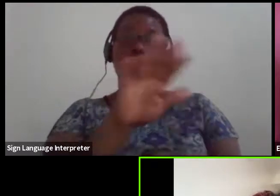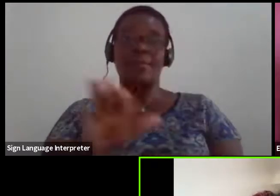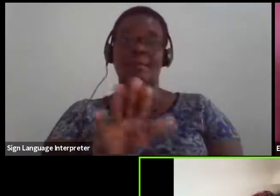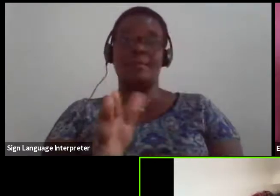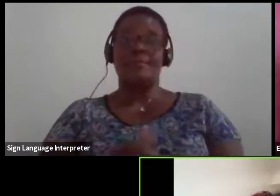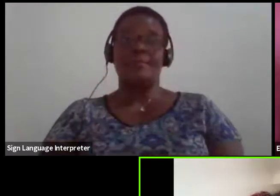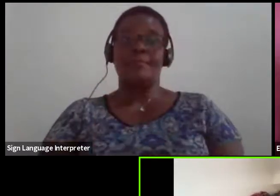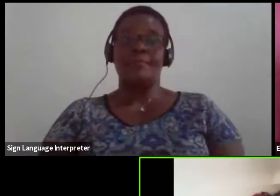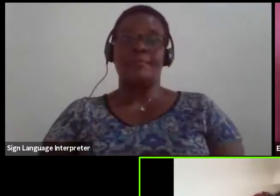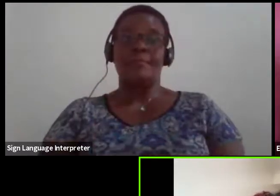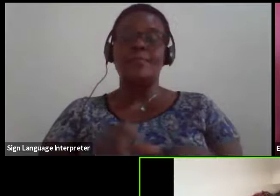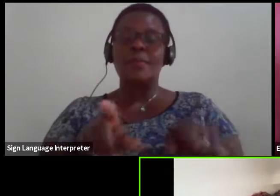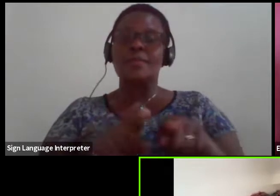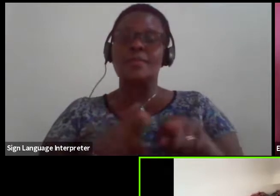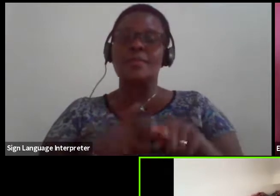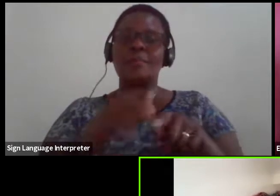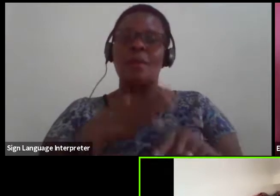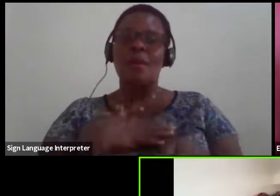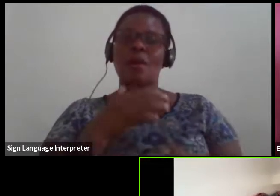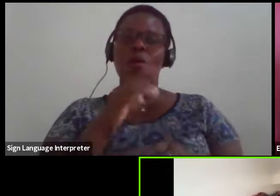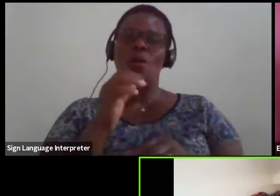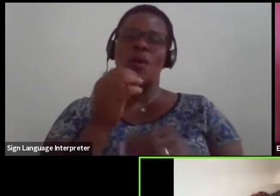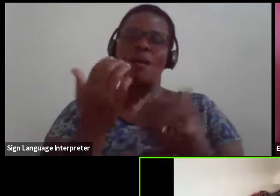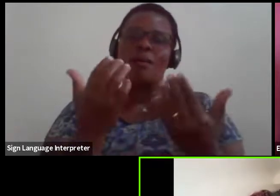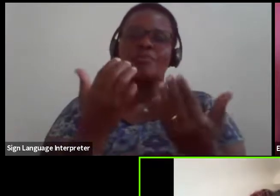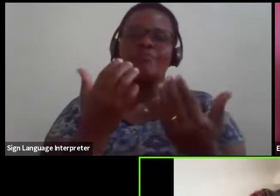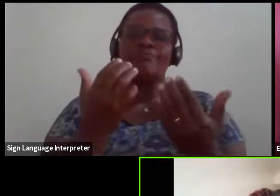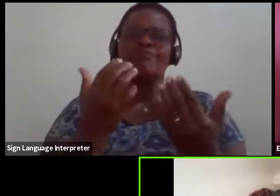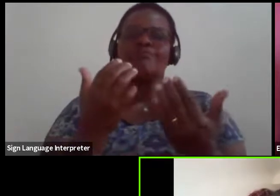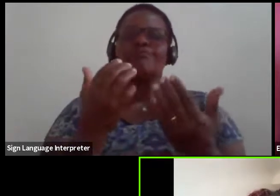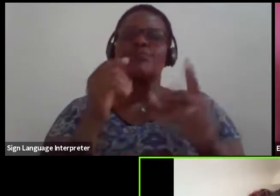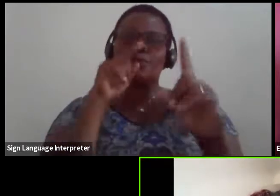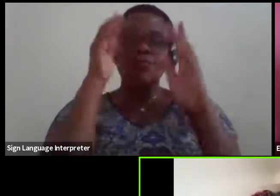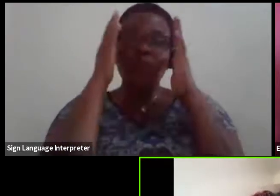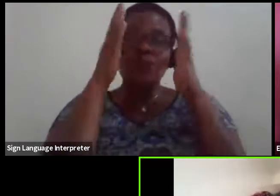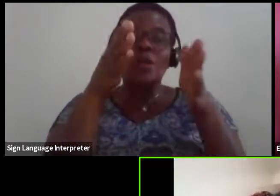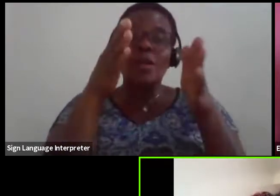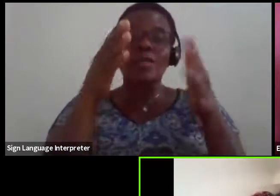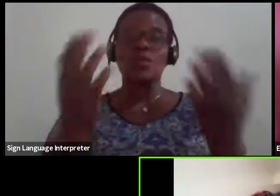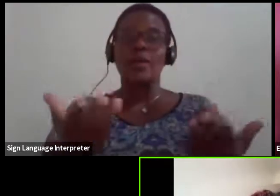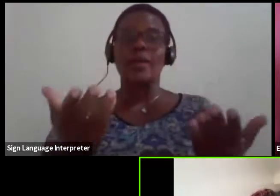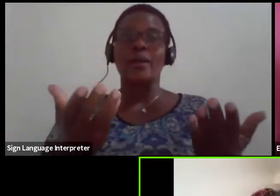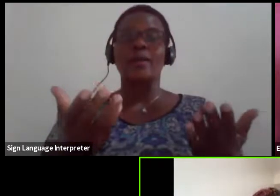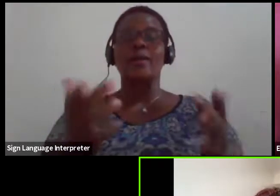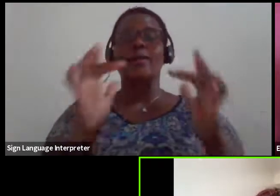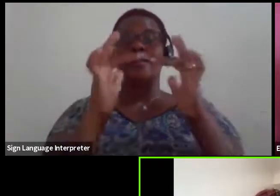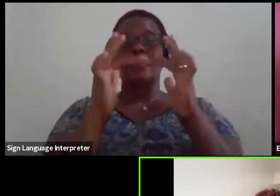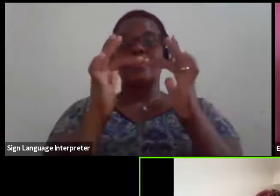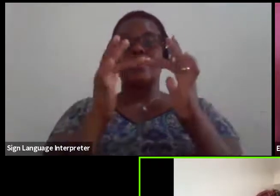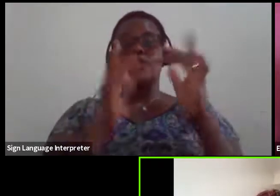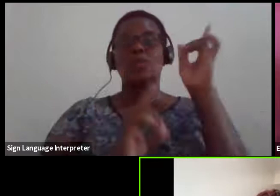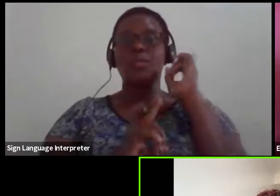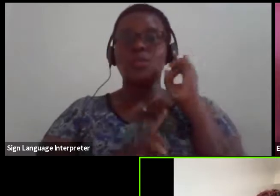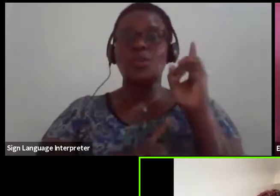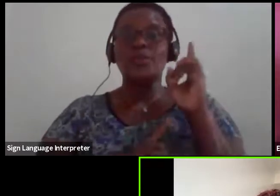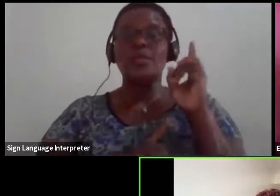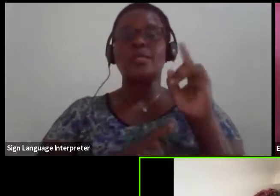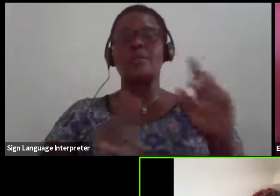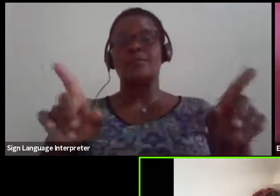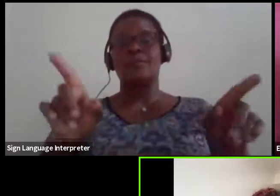core focus is on digital security and safety, especially for African women